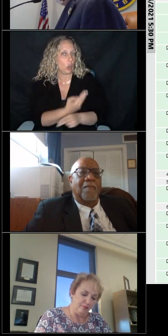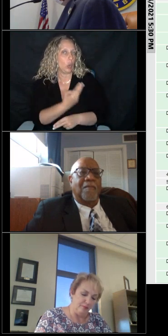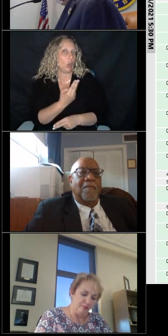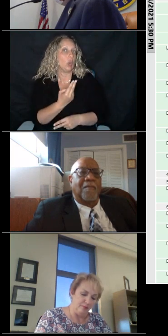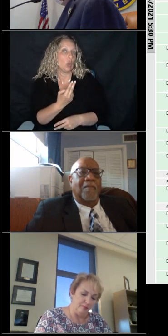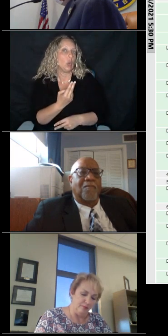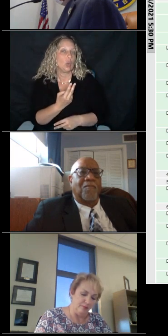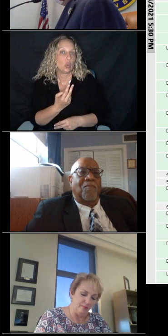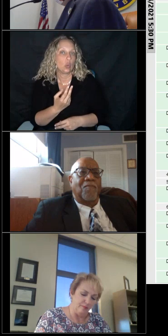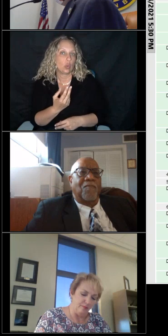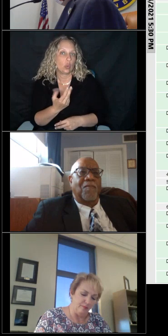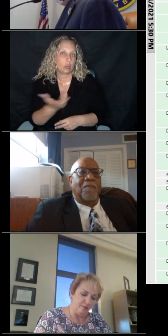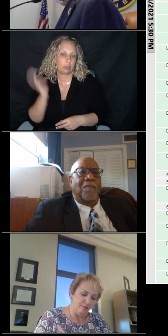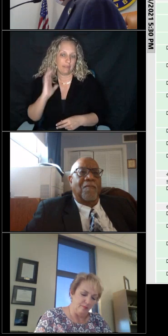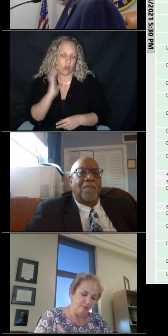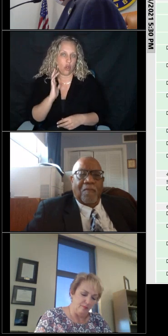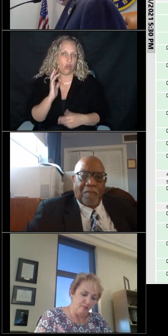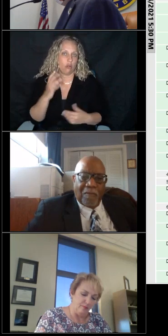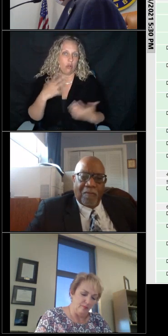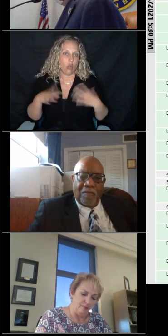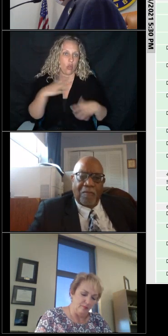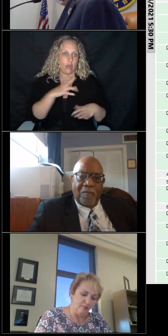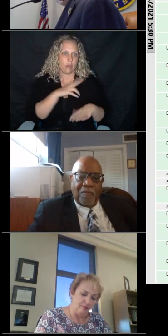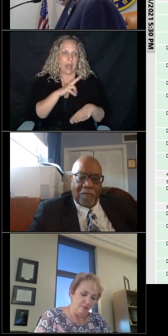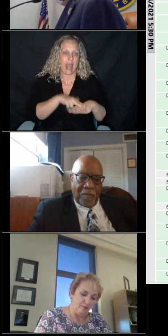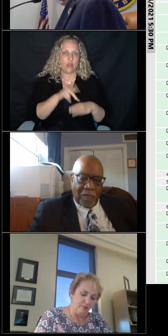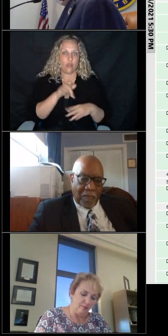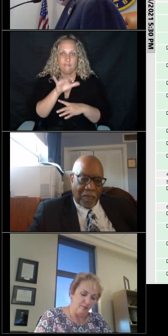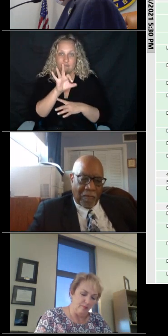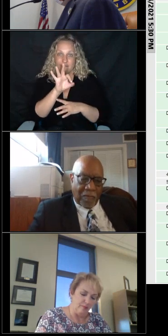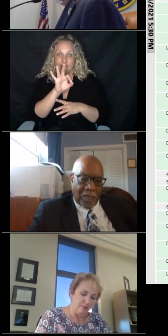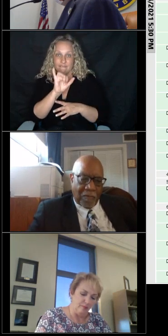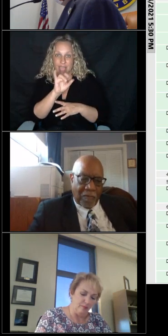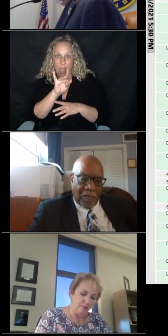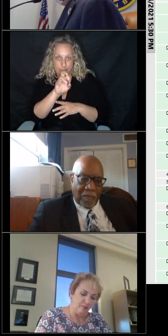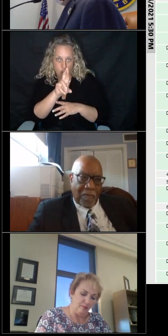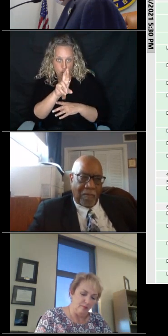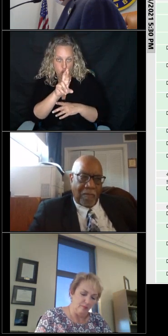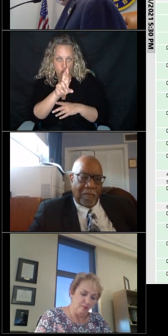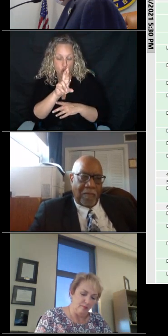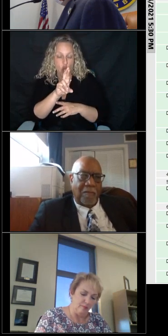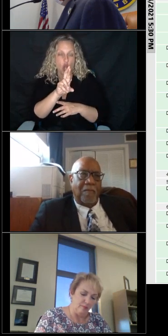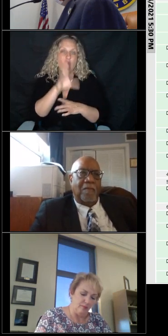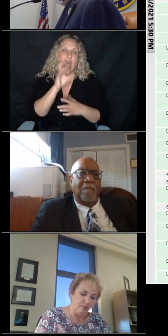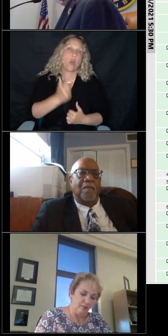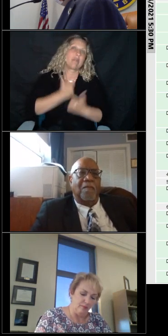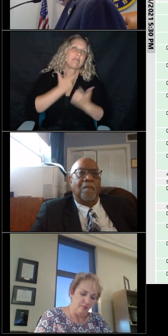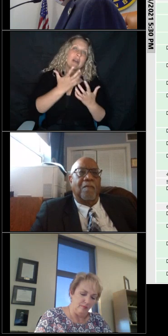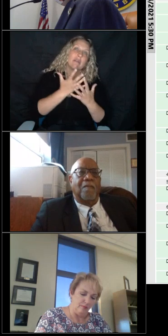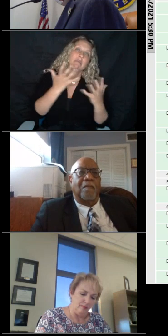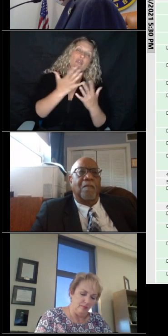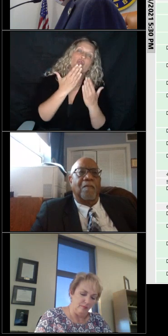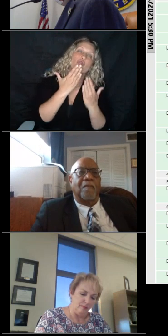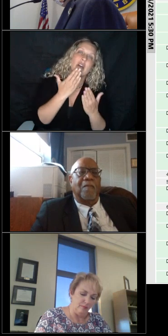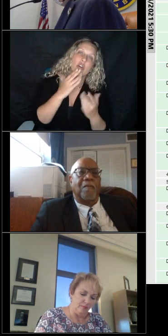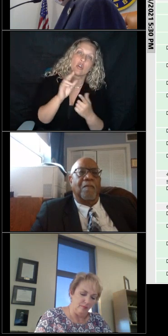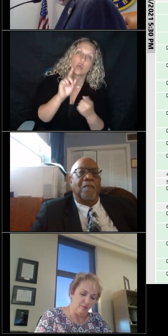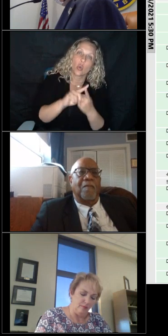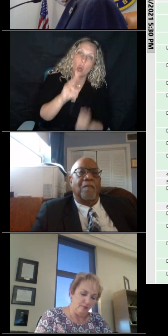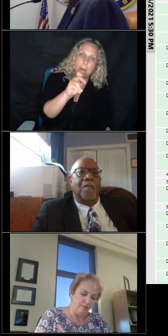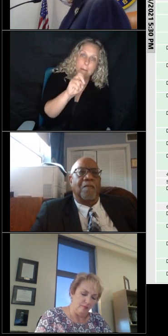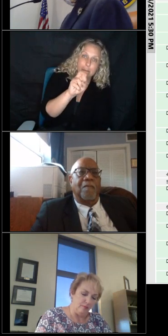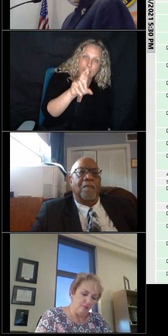out of natural fibers. Additionally, I want to express much gratitude to Mayor